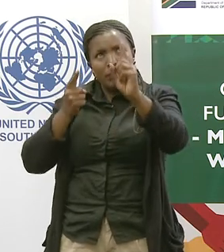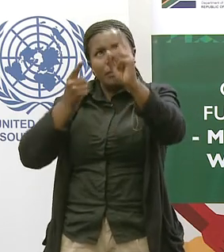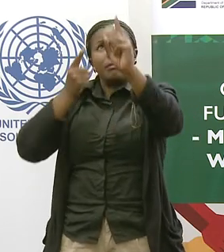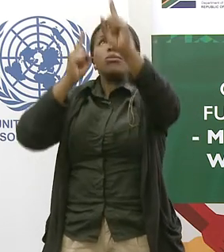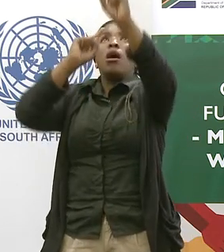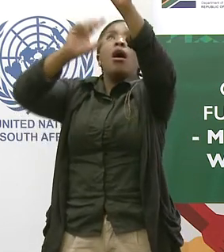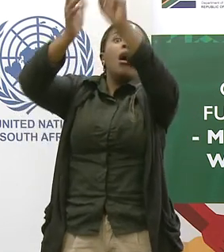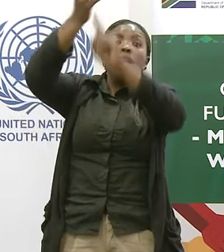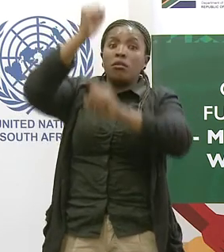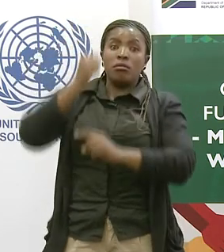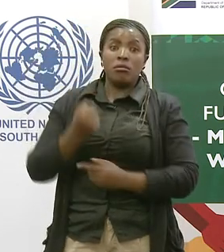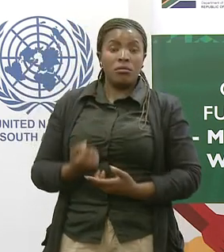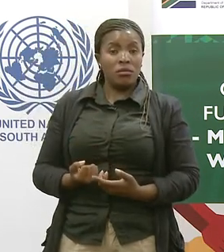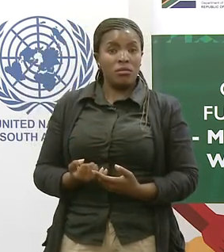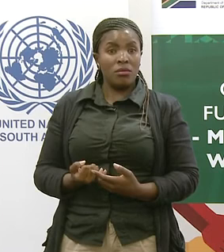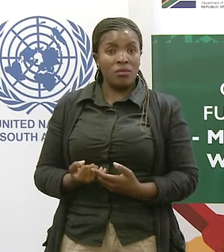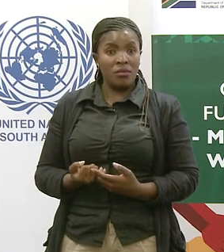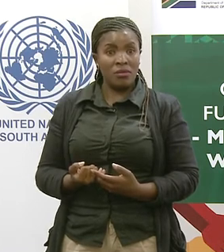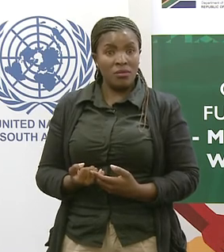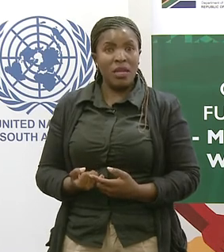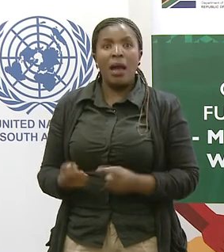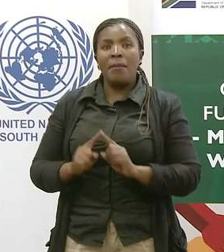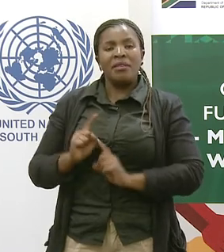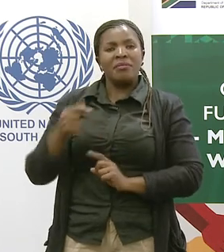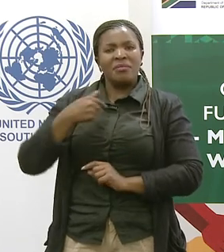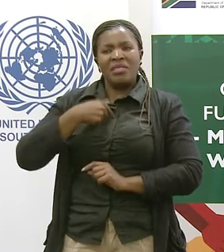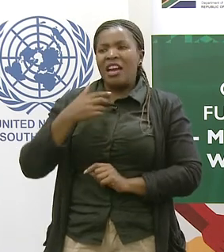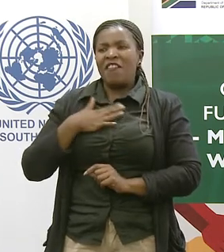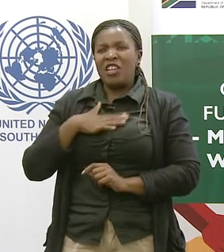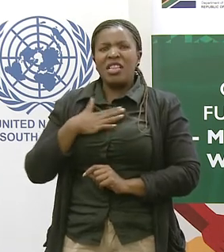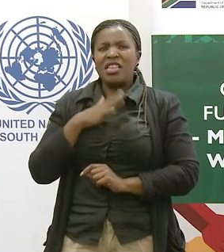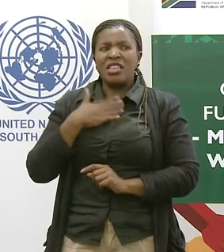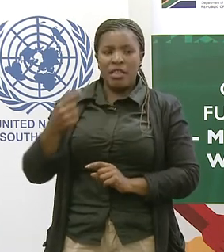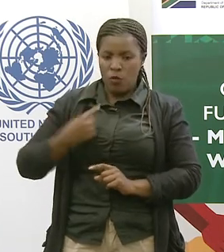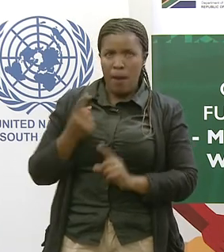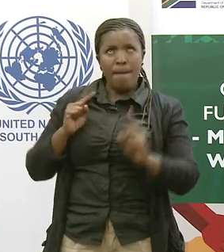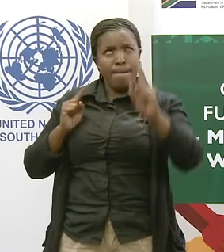But finally, I must say that the ambition must not be only about ourselves and about people with disability,